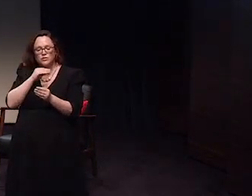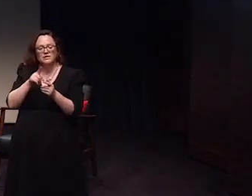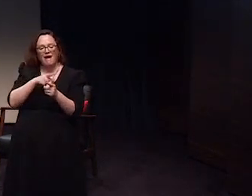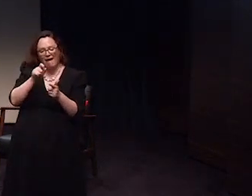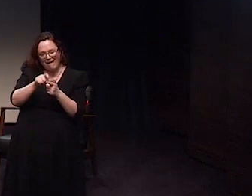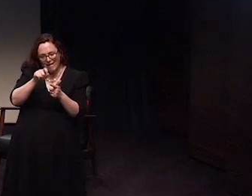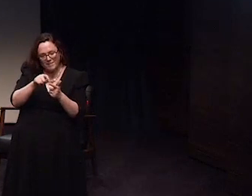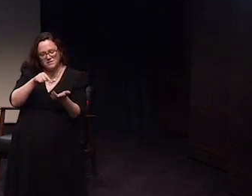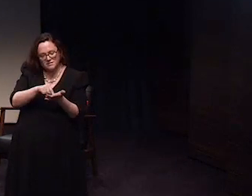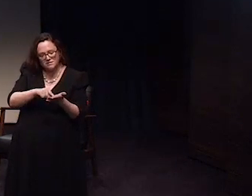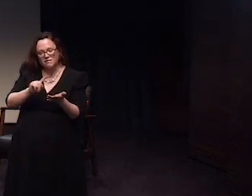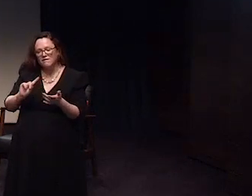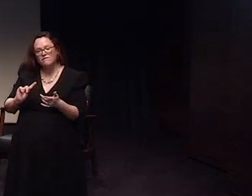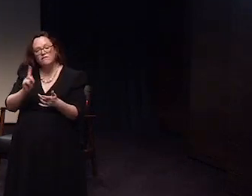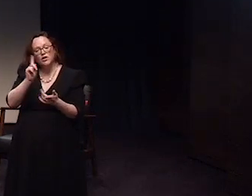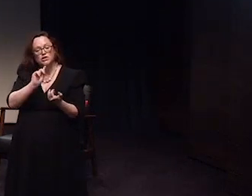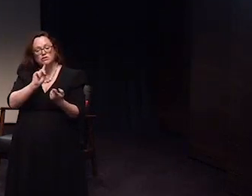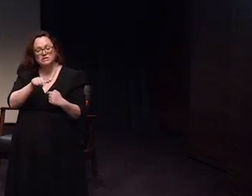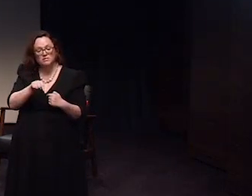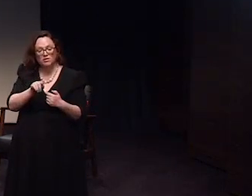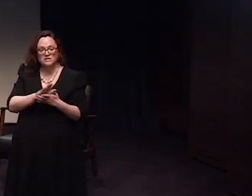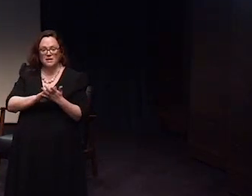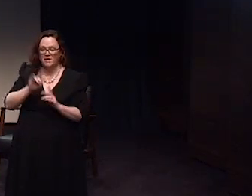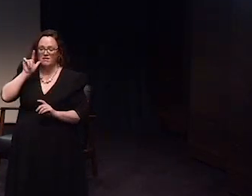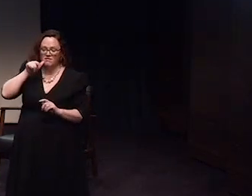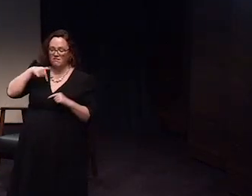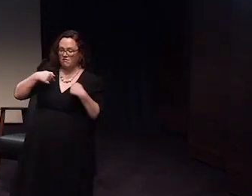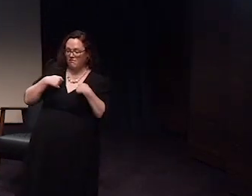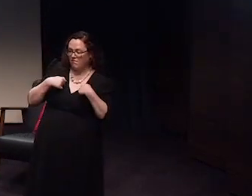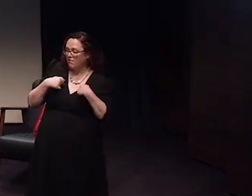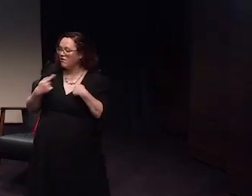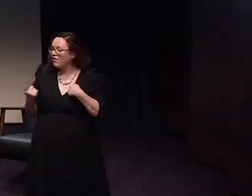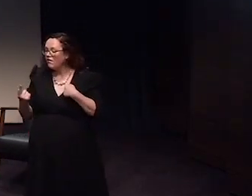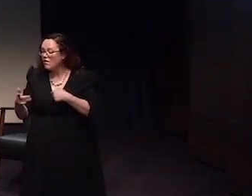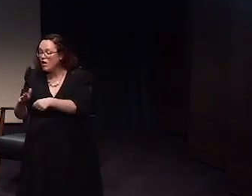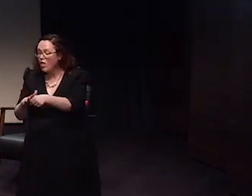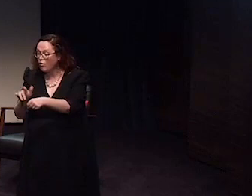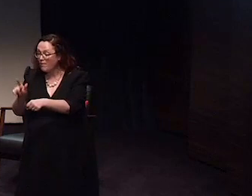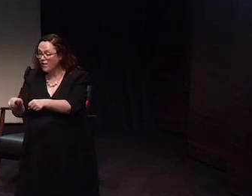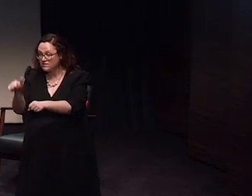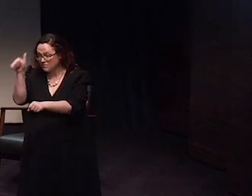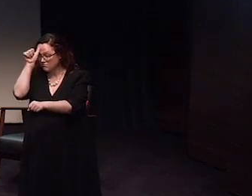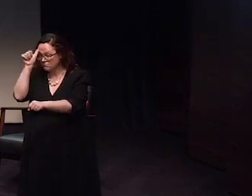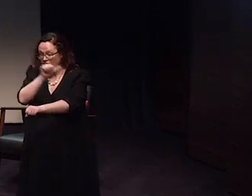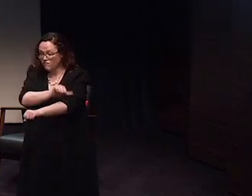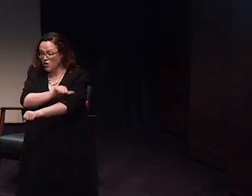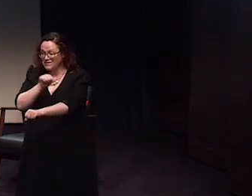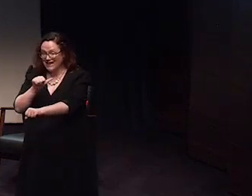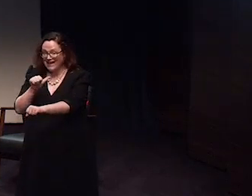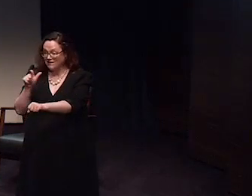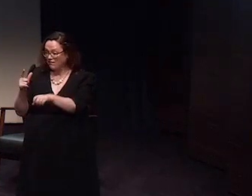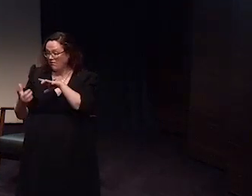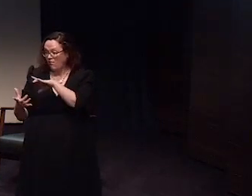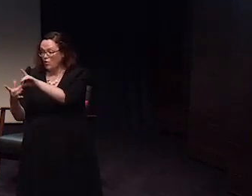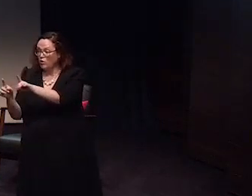first responder apps. So the dispatcher can alert trained citizens located near the emergency. It